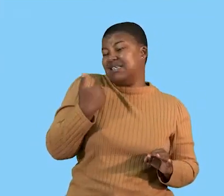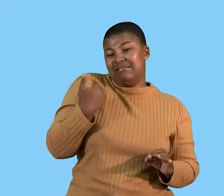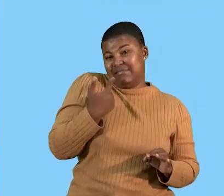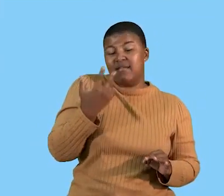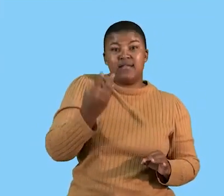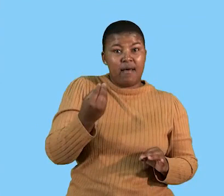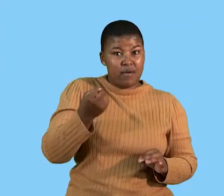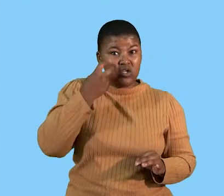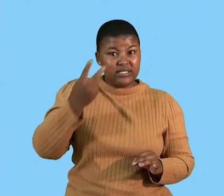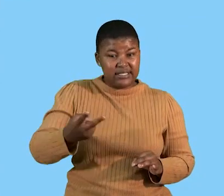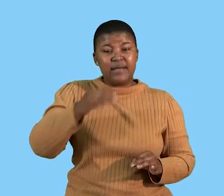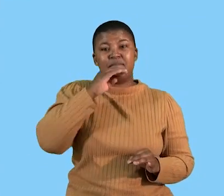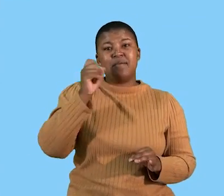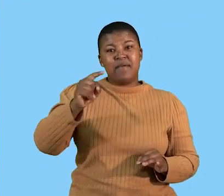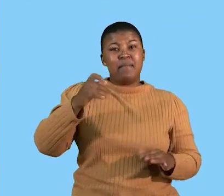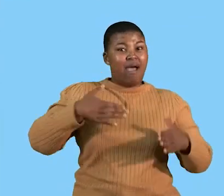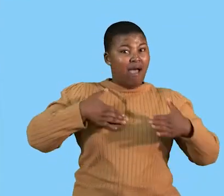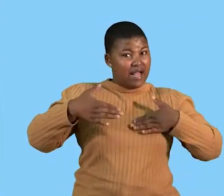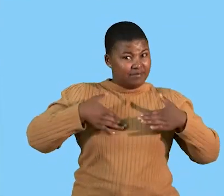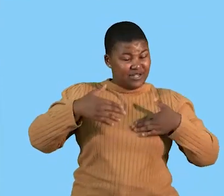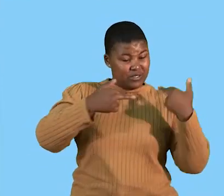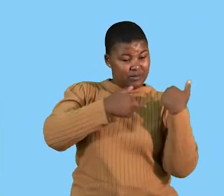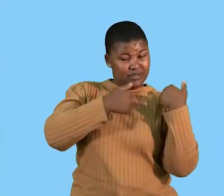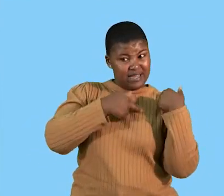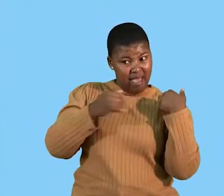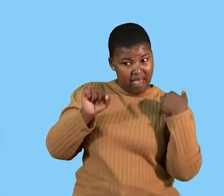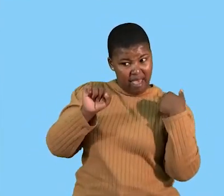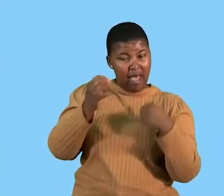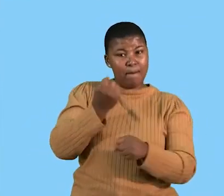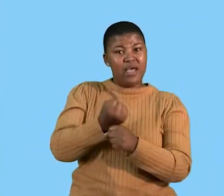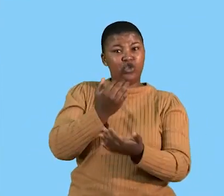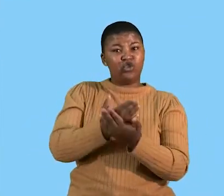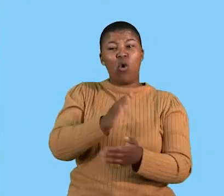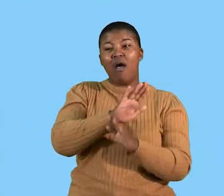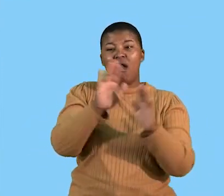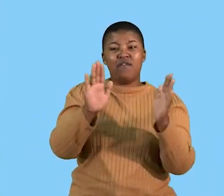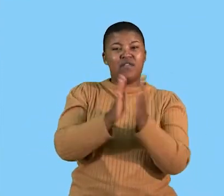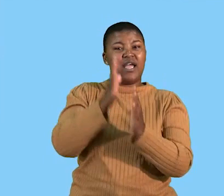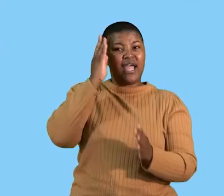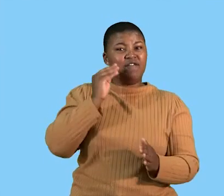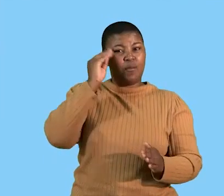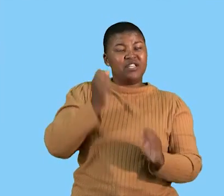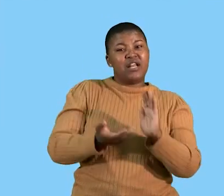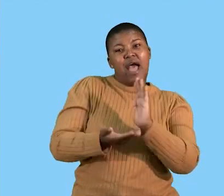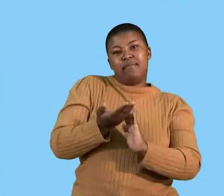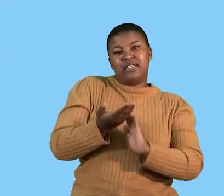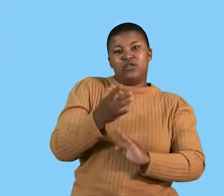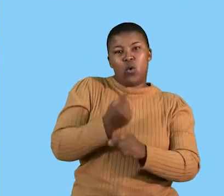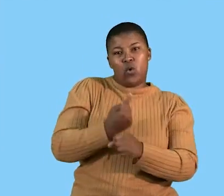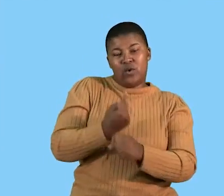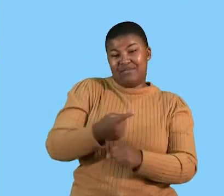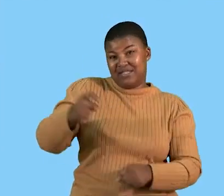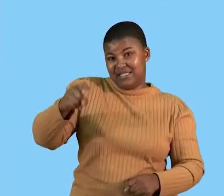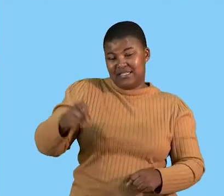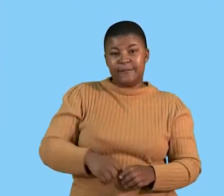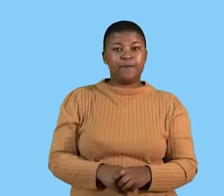recent sales figures. So it is admin's responsibility to make sure all the information is updated